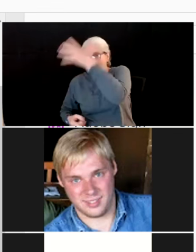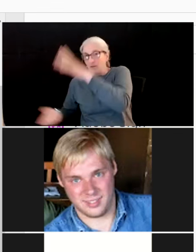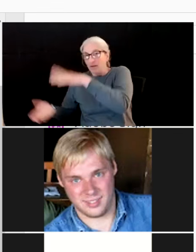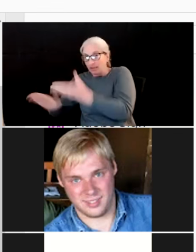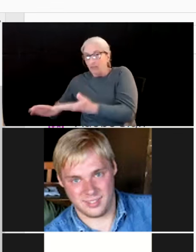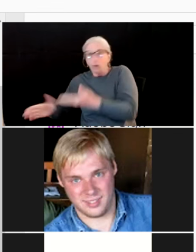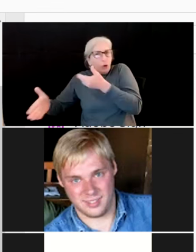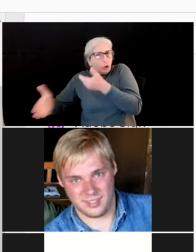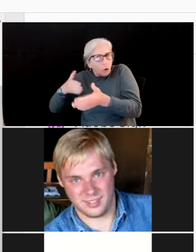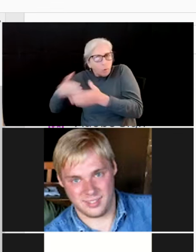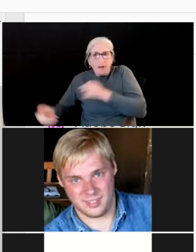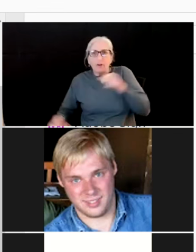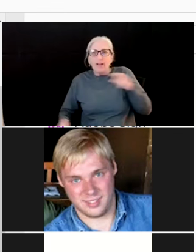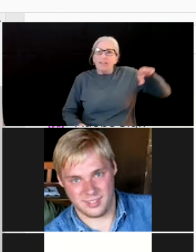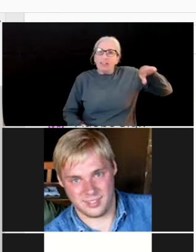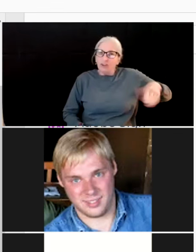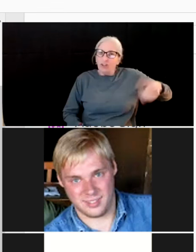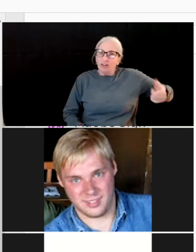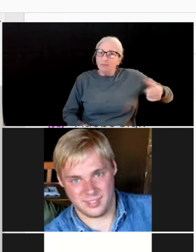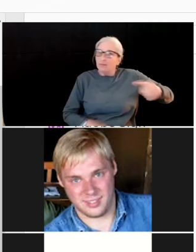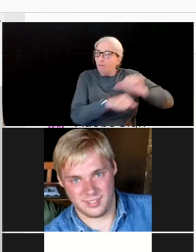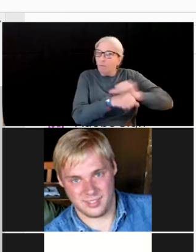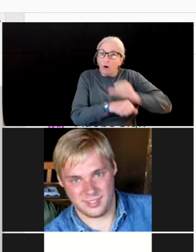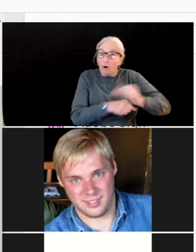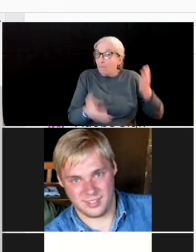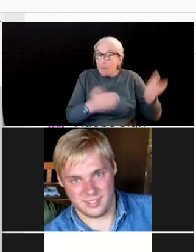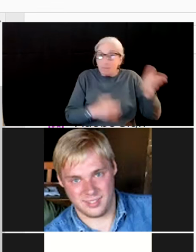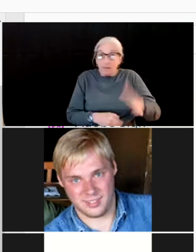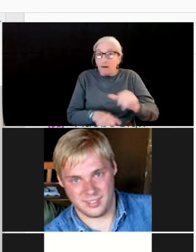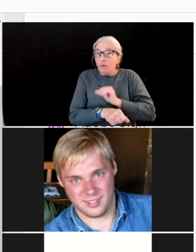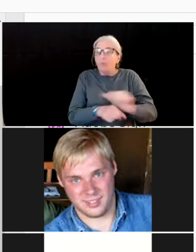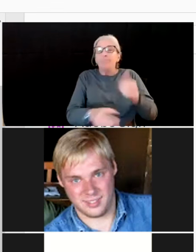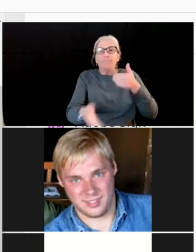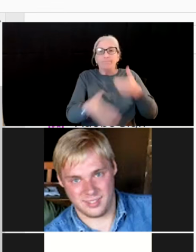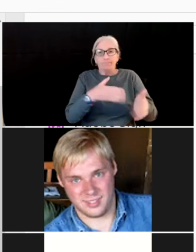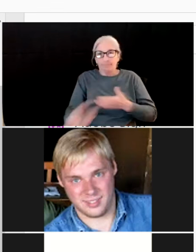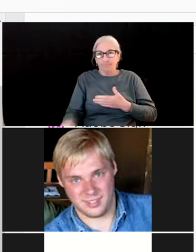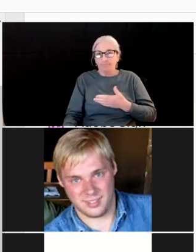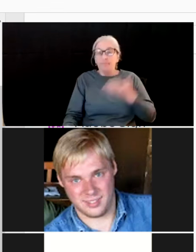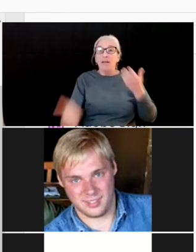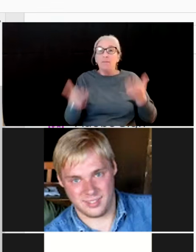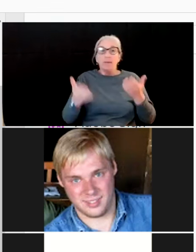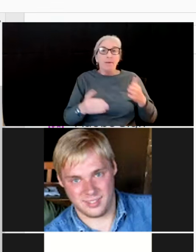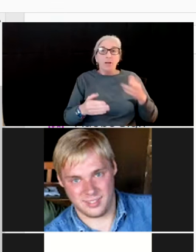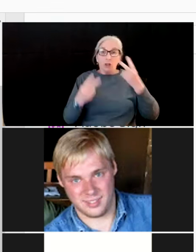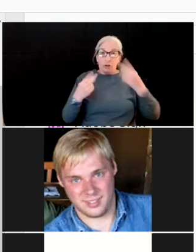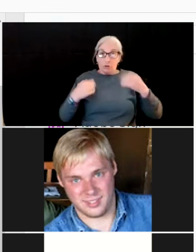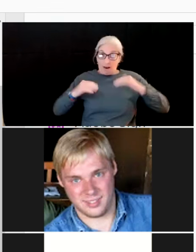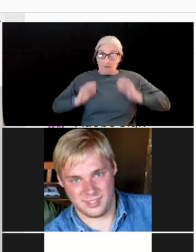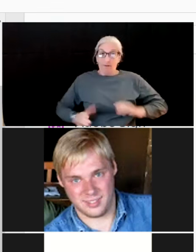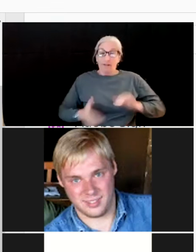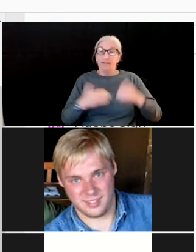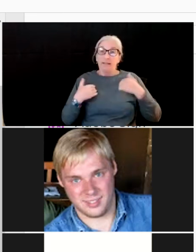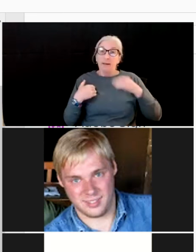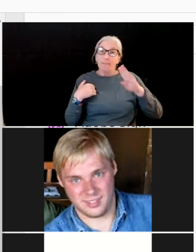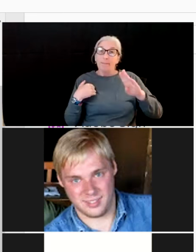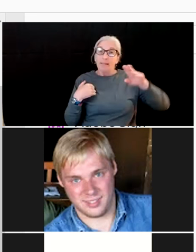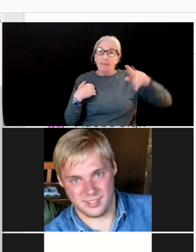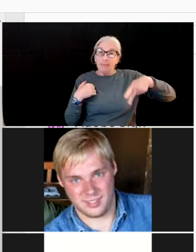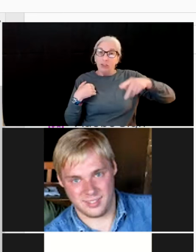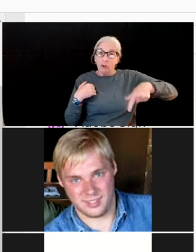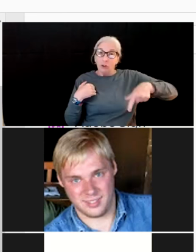seen some clients that you're working with come through on the BPQI. If it says childhood disability benefits,